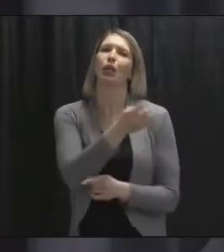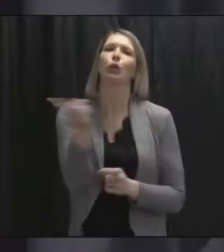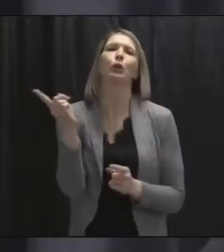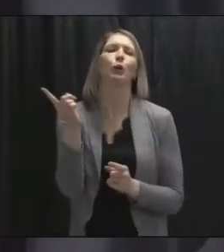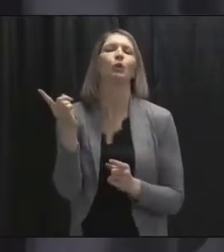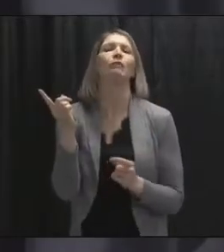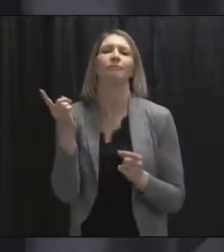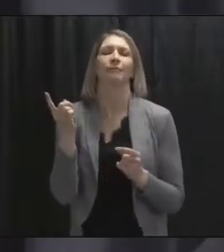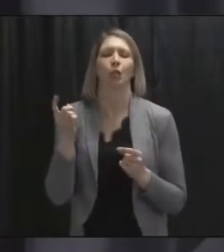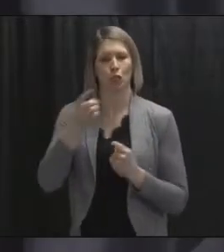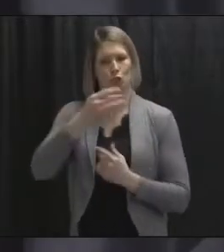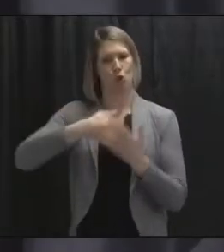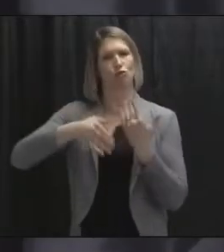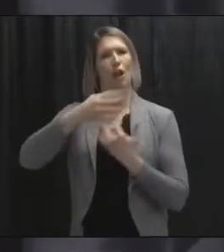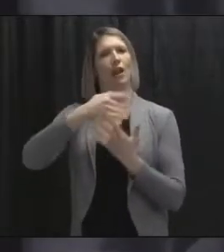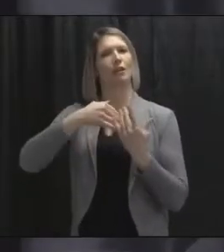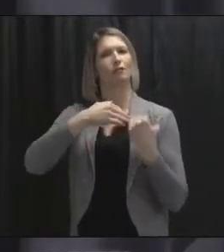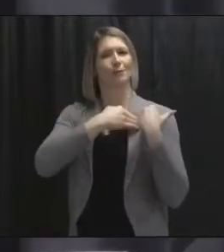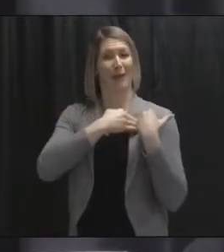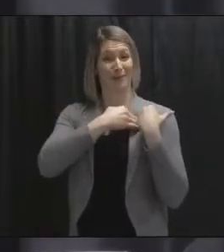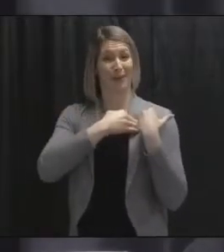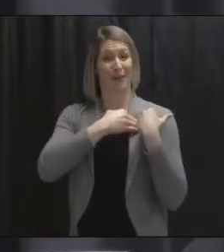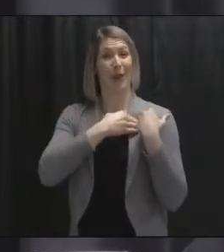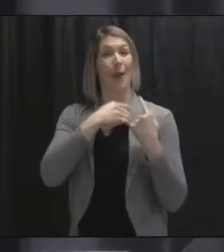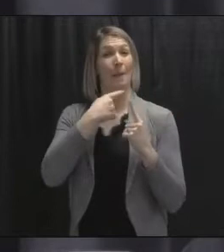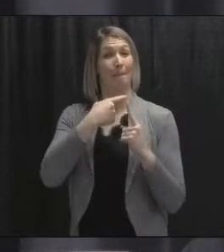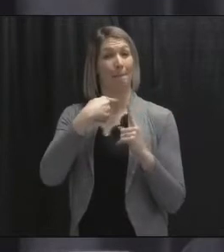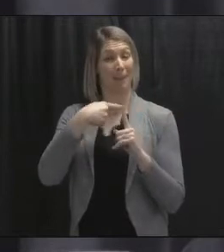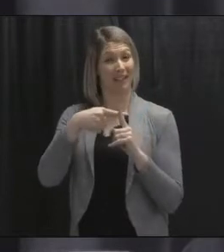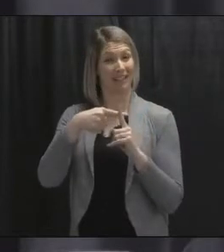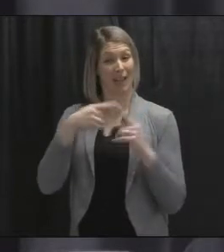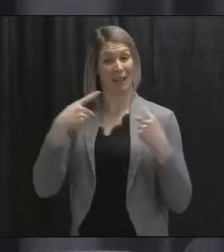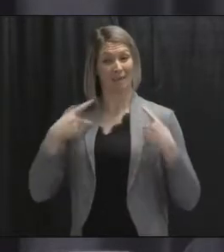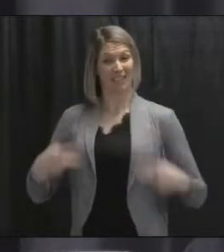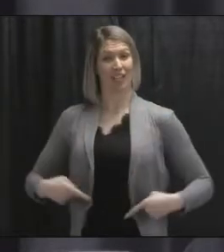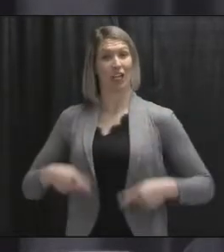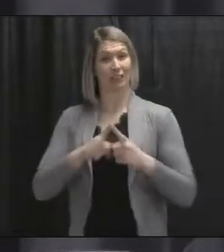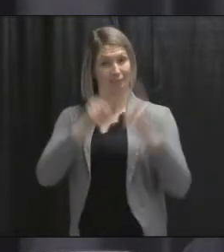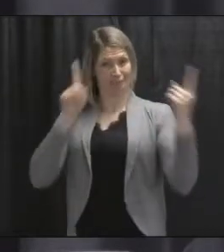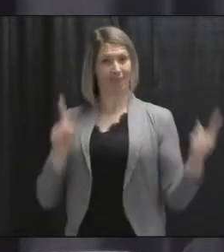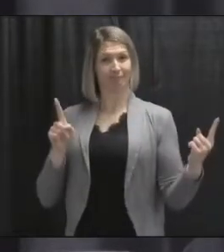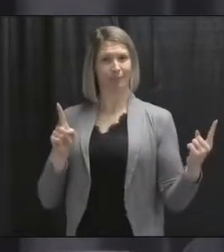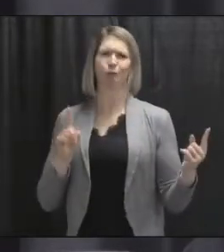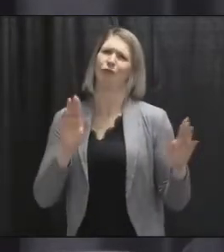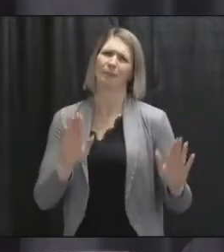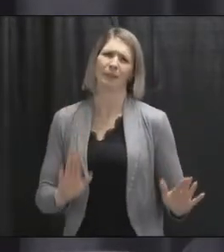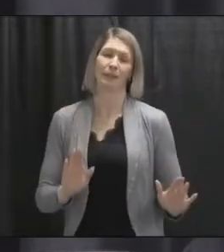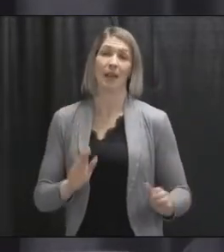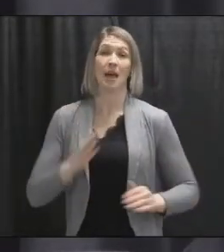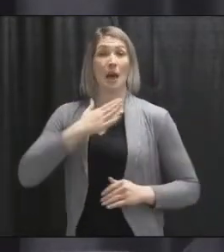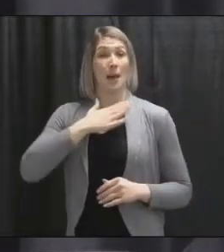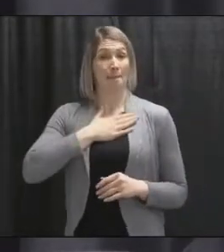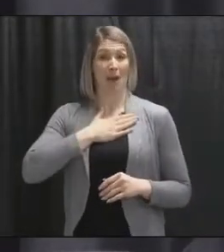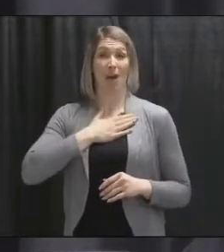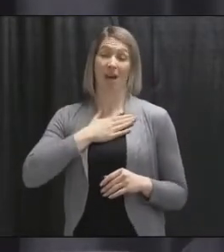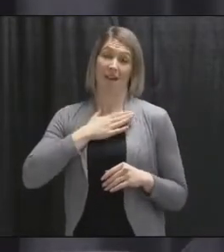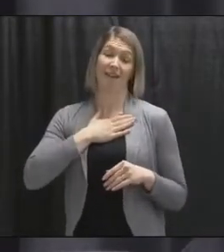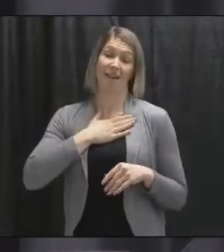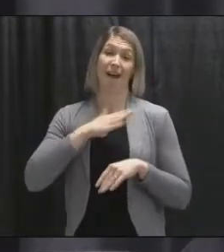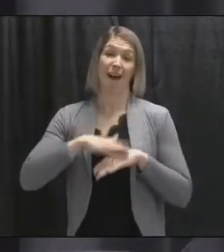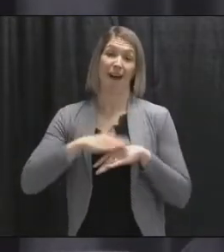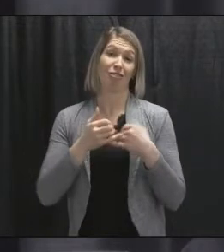physically distant, but connected Easter. I had an online family gathering of my own, and it was noisy and